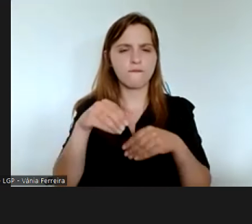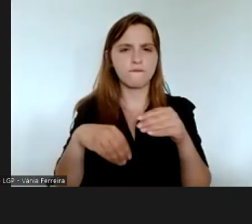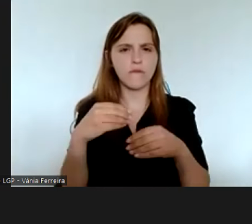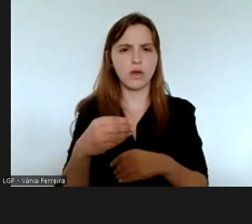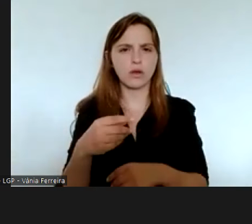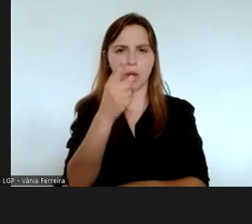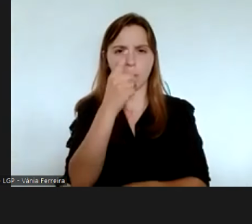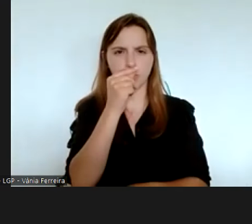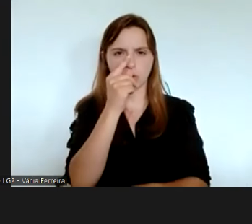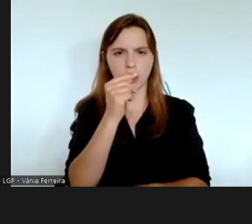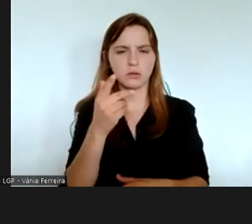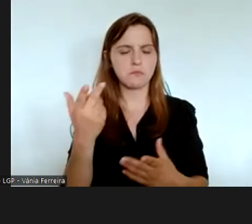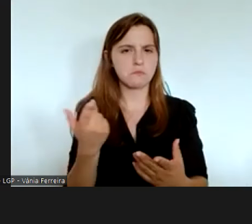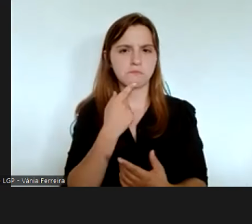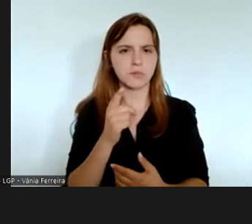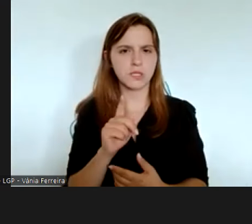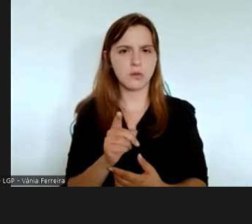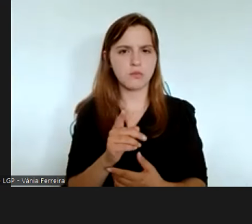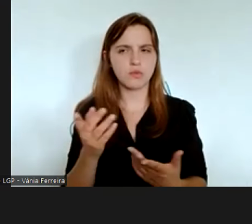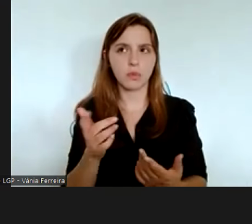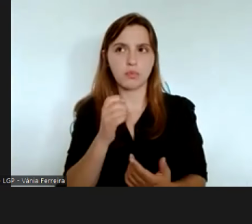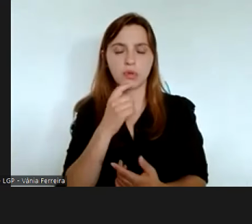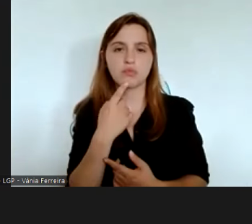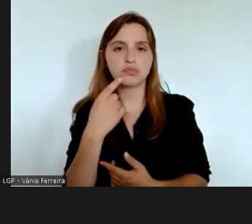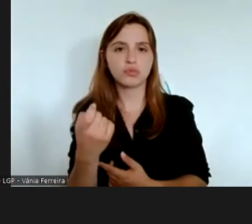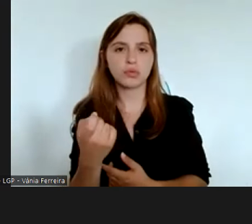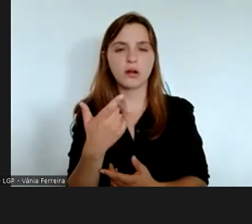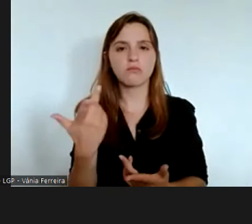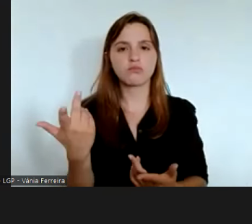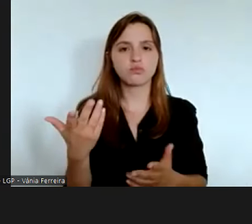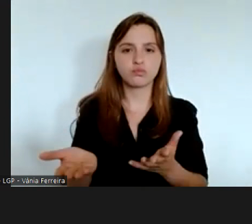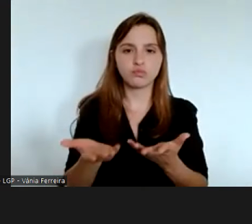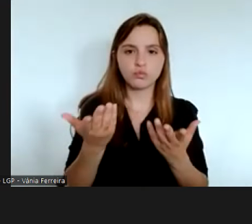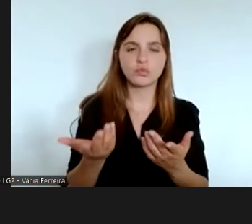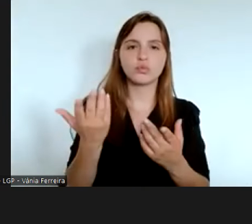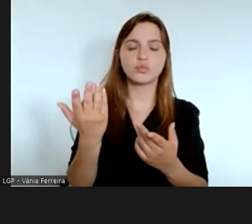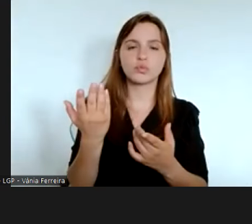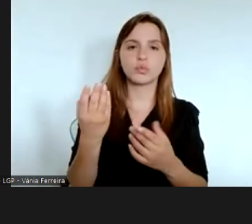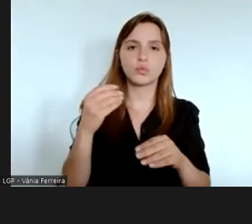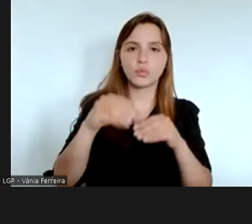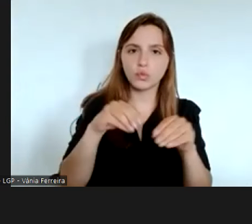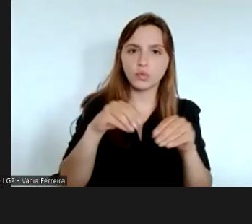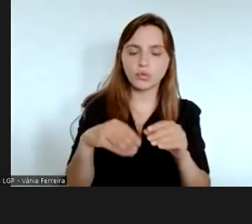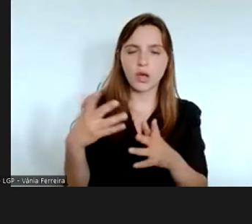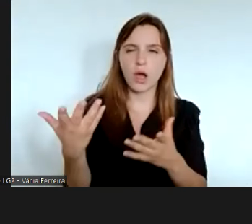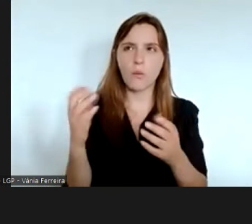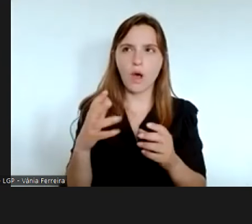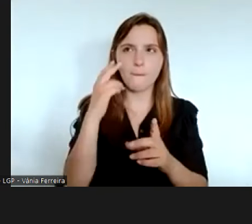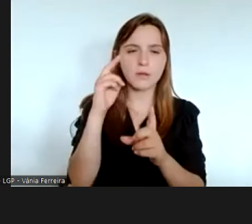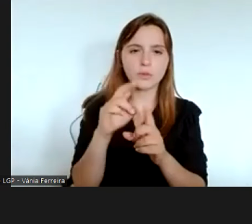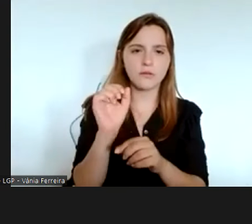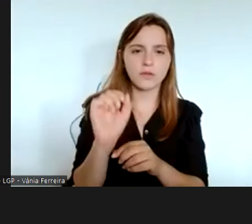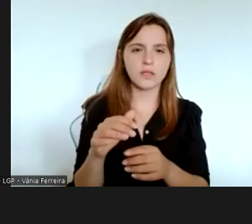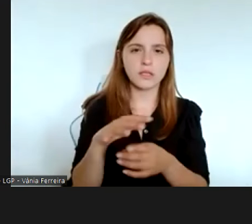ask people who just, for example, just finished to vote, like, what are your insights about the situation?